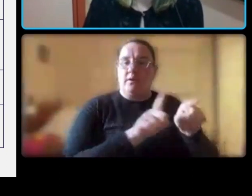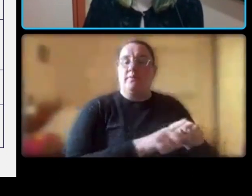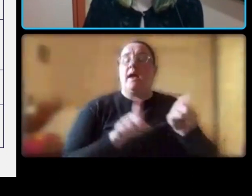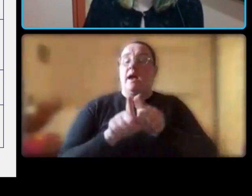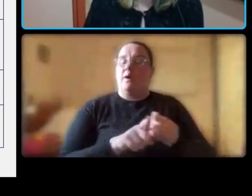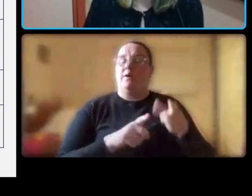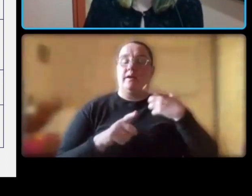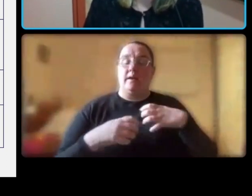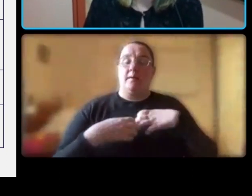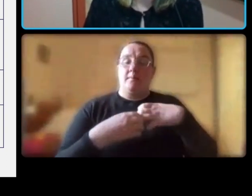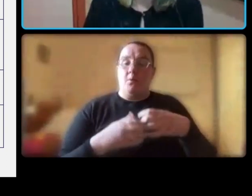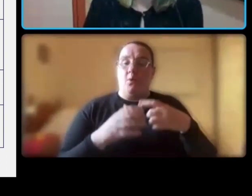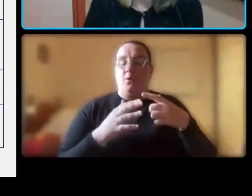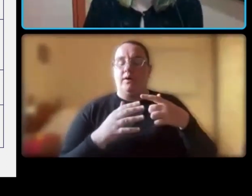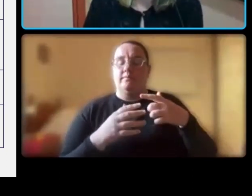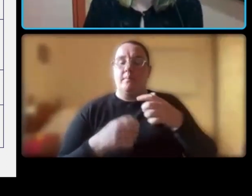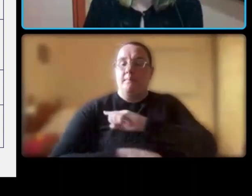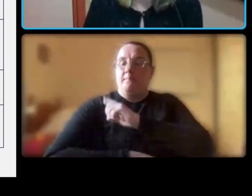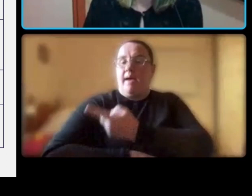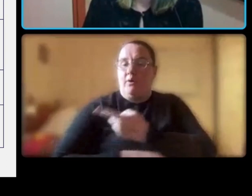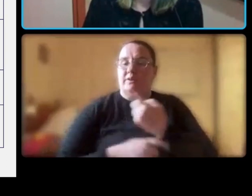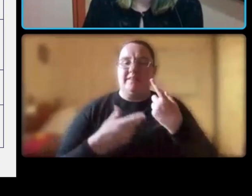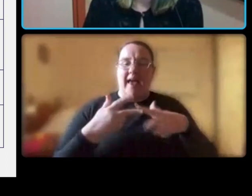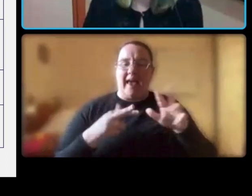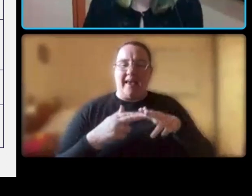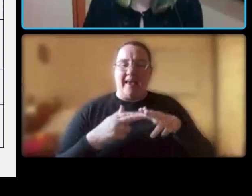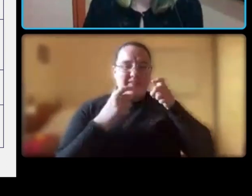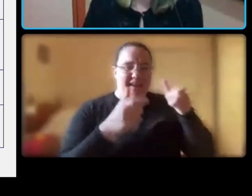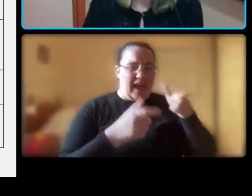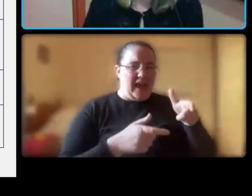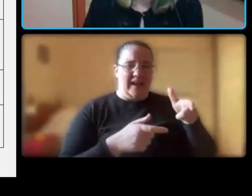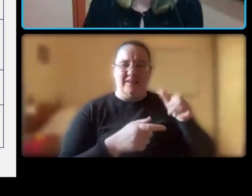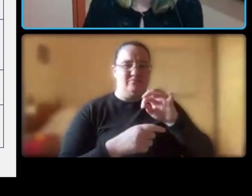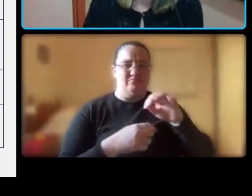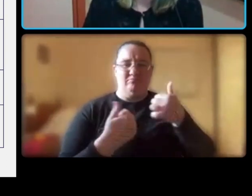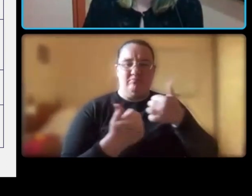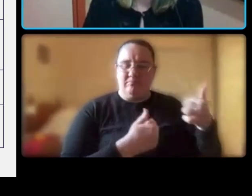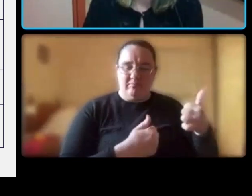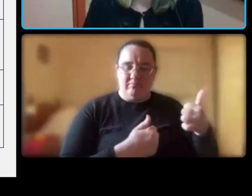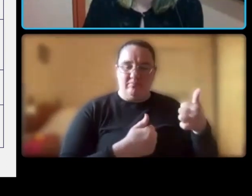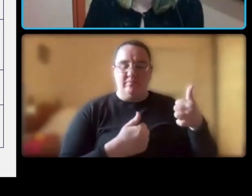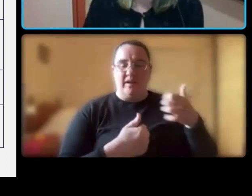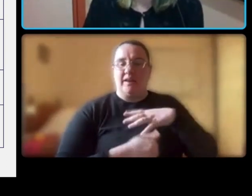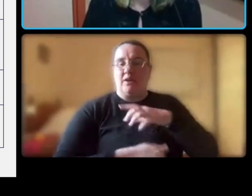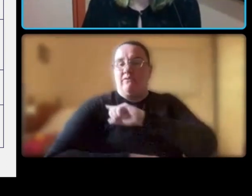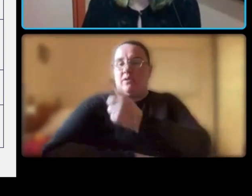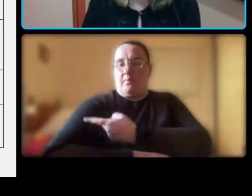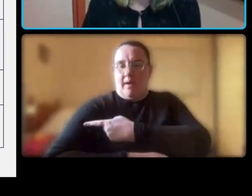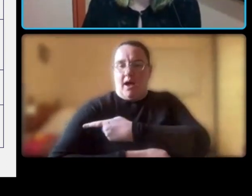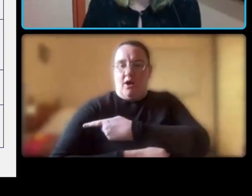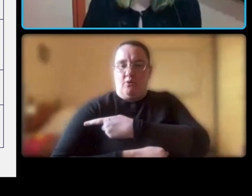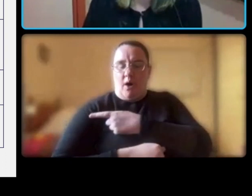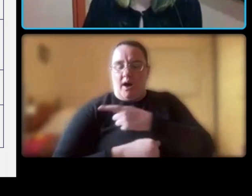enforcement powers to take strong action where there's substandard care, but also allows for regulation before